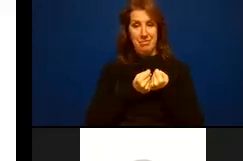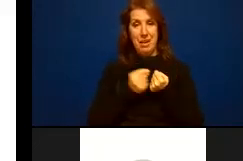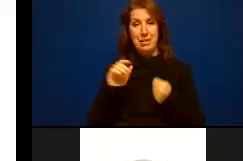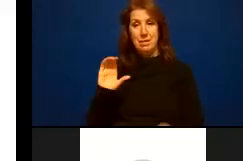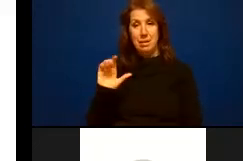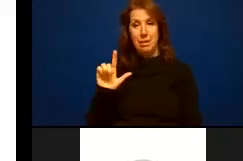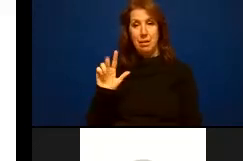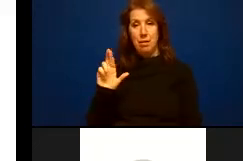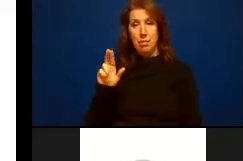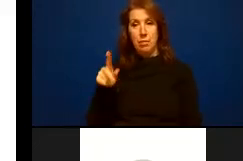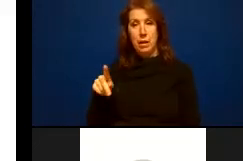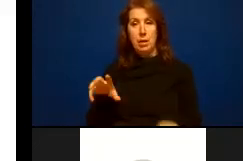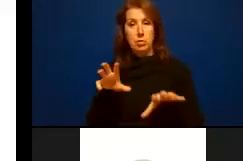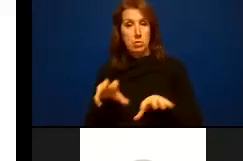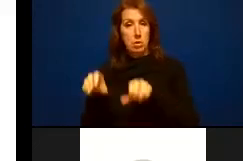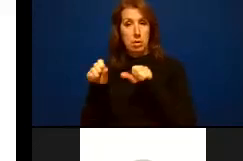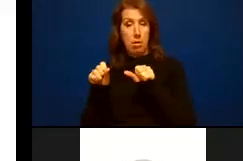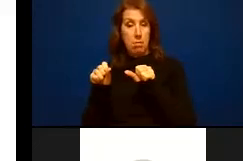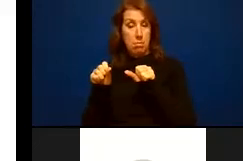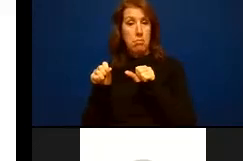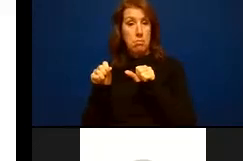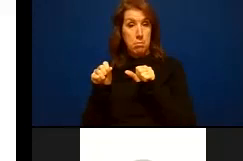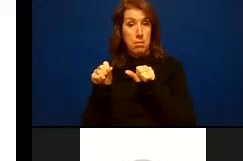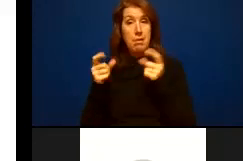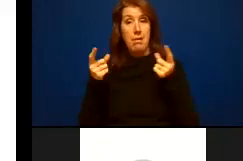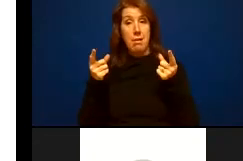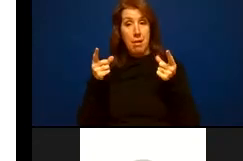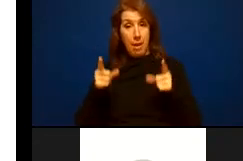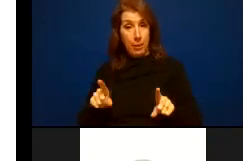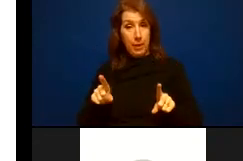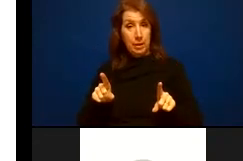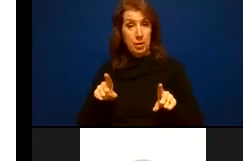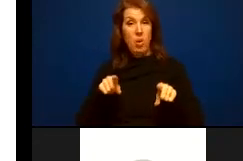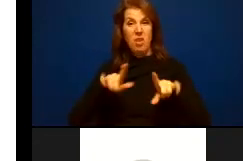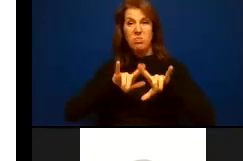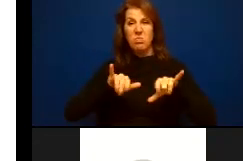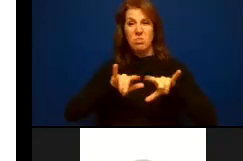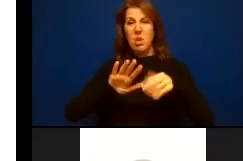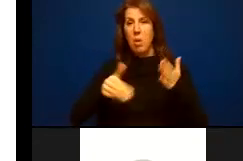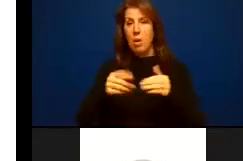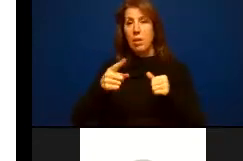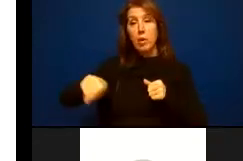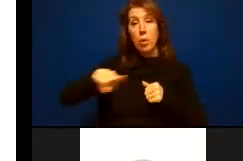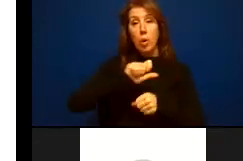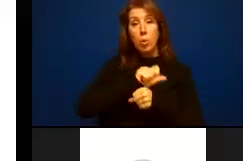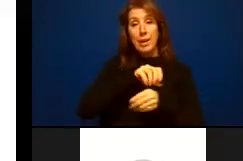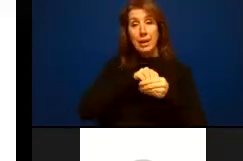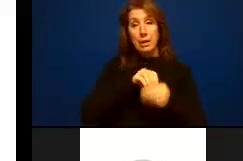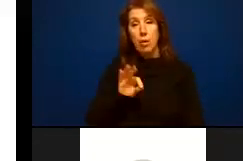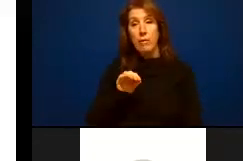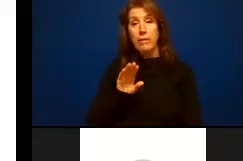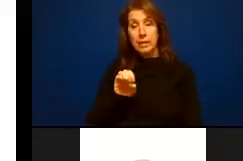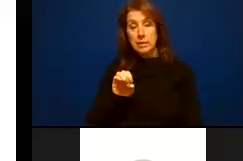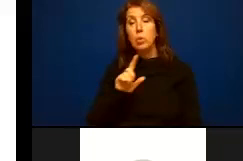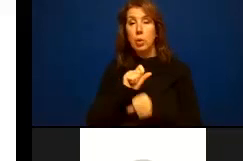took on was done while, like all of you who are working in offices, we were working